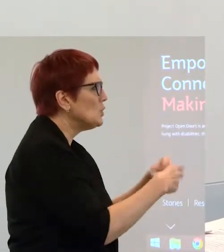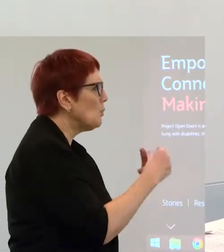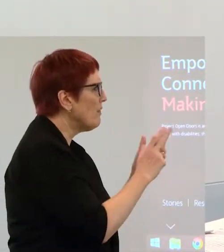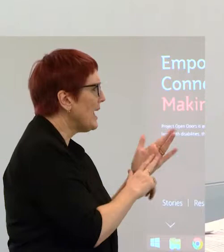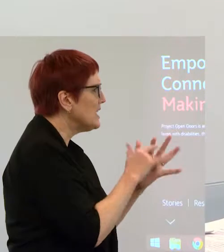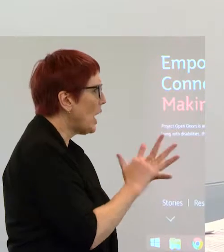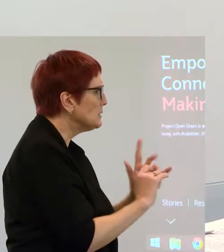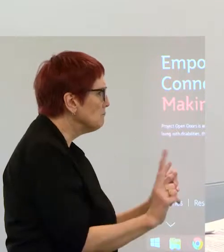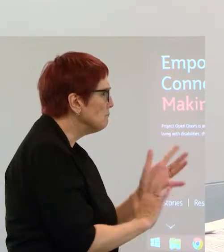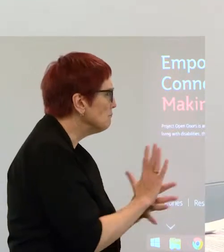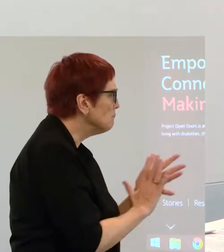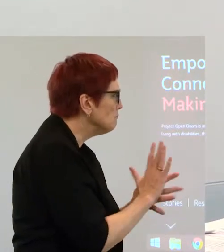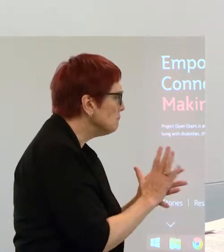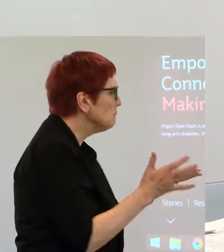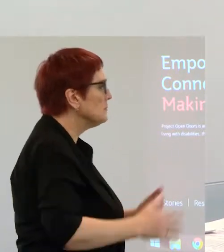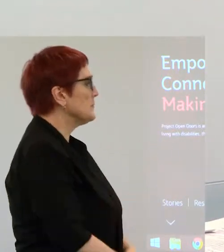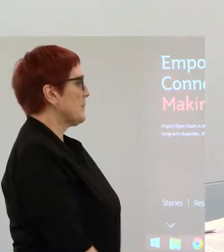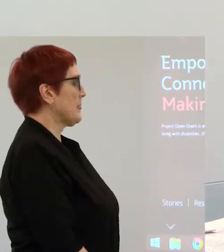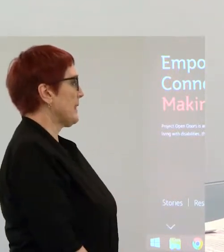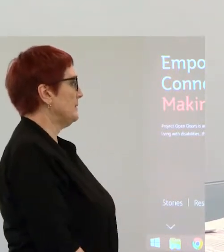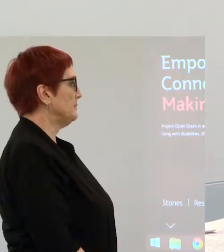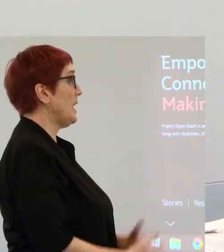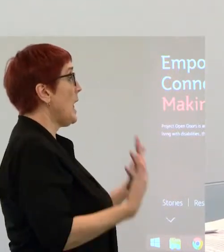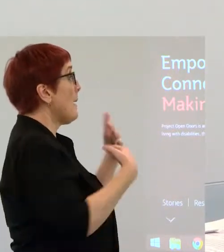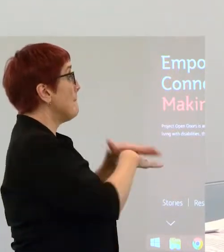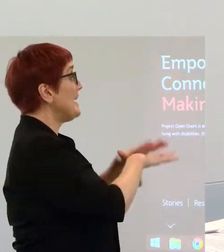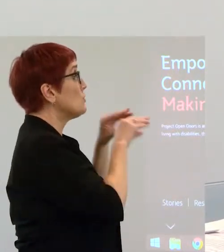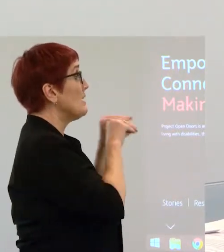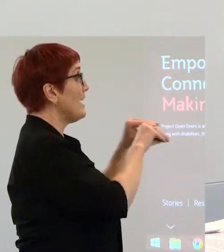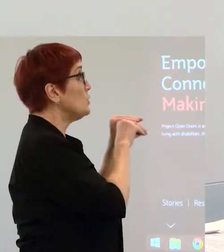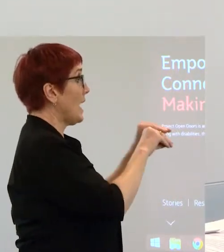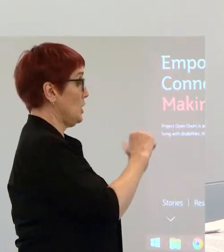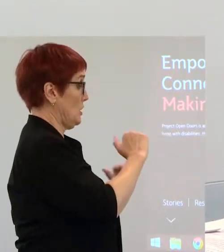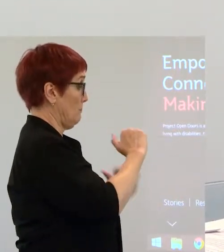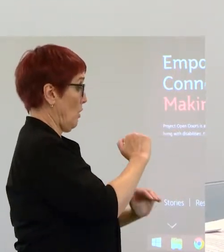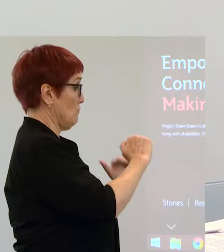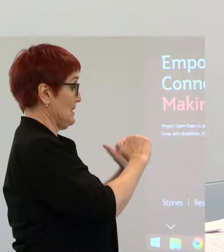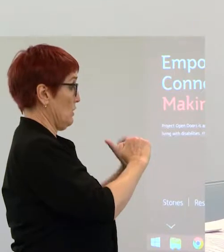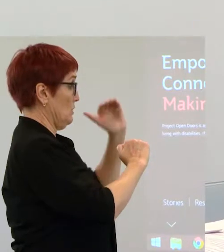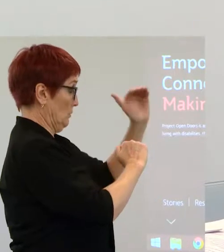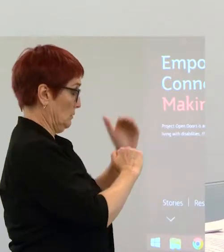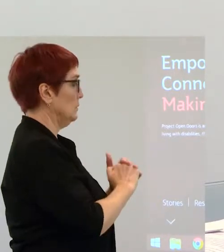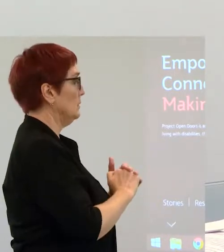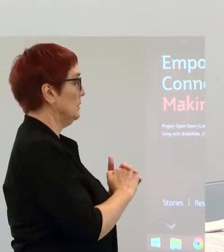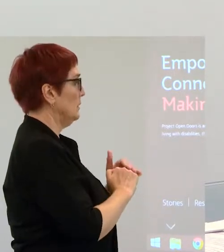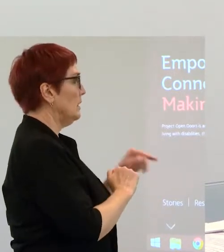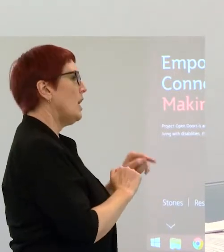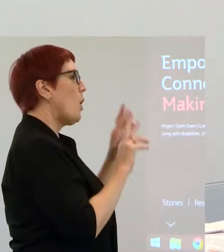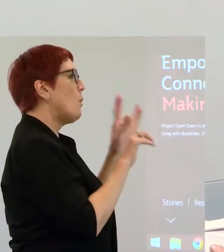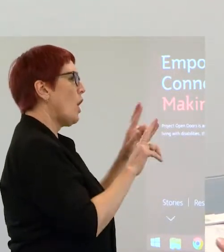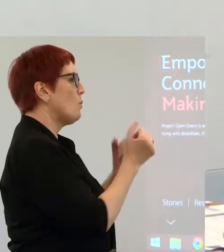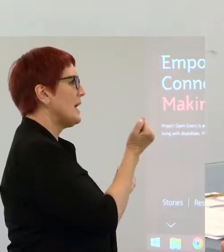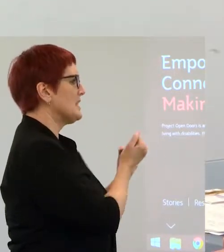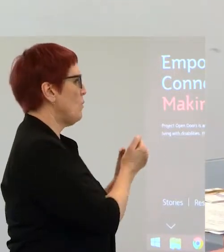of the NDIS and other instruments? Mainstream education at each level, a home setting that supports their